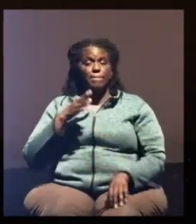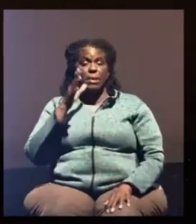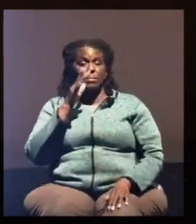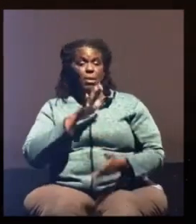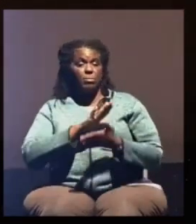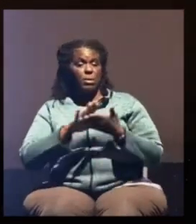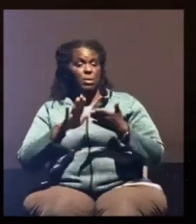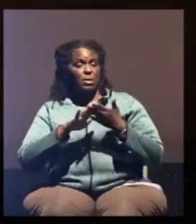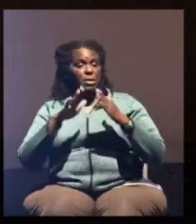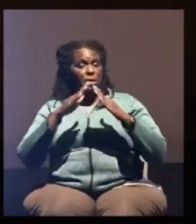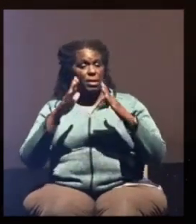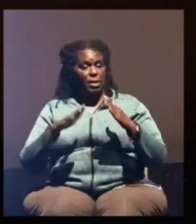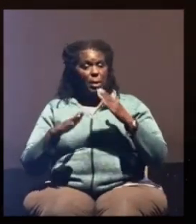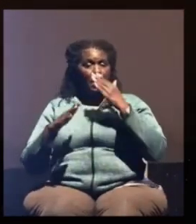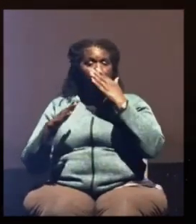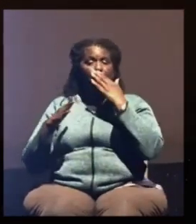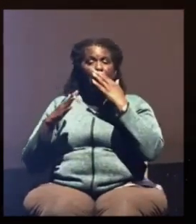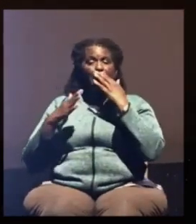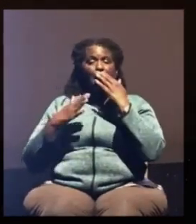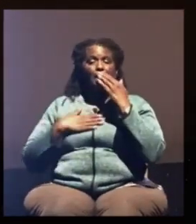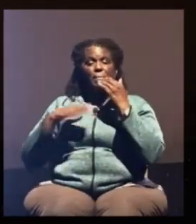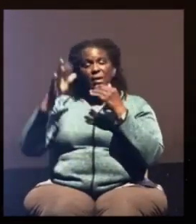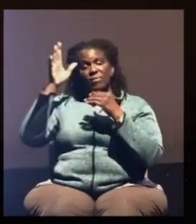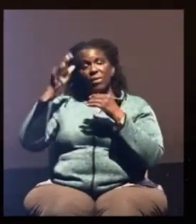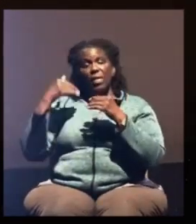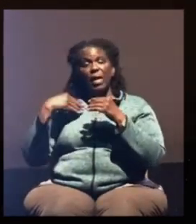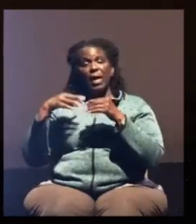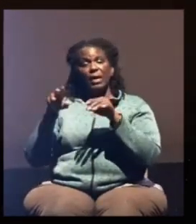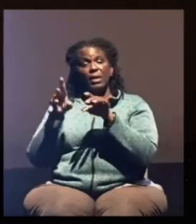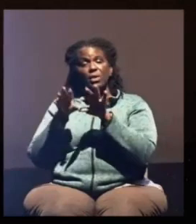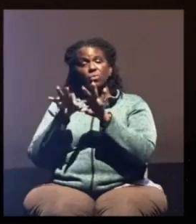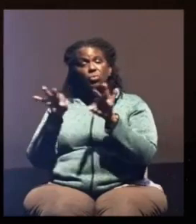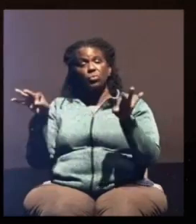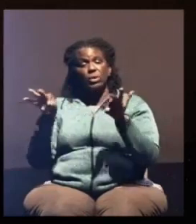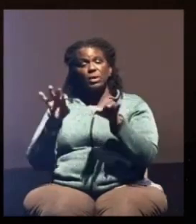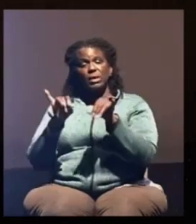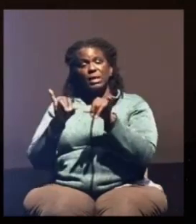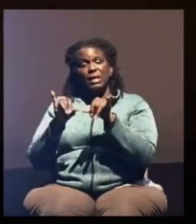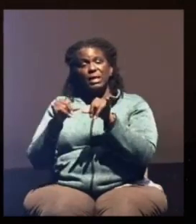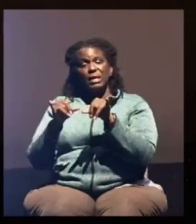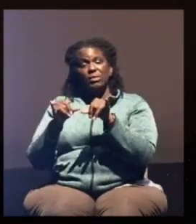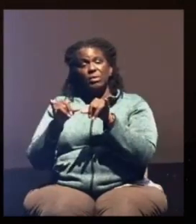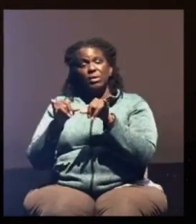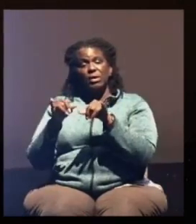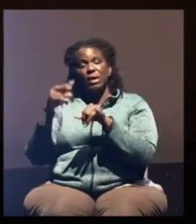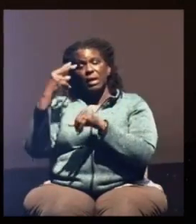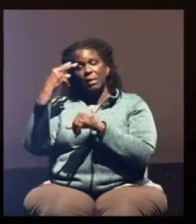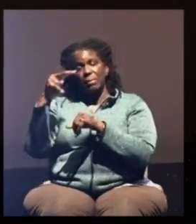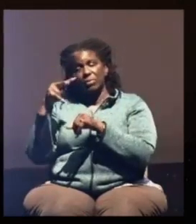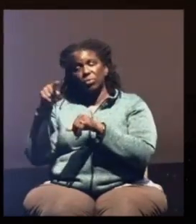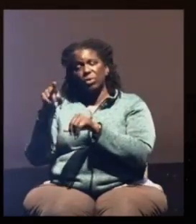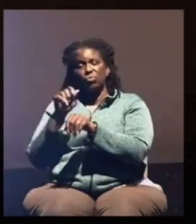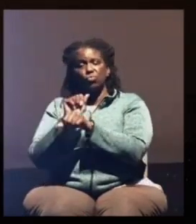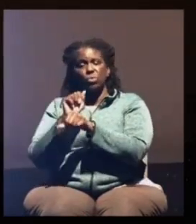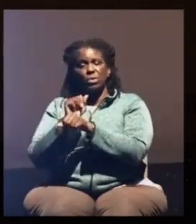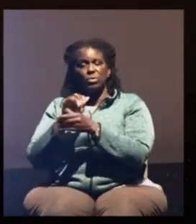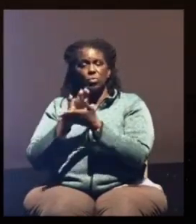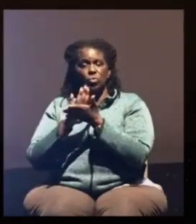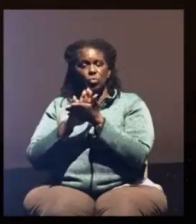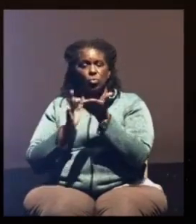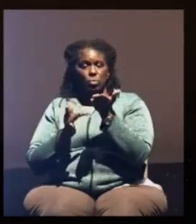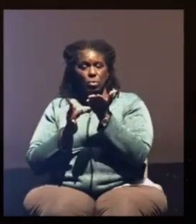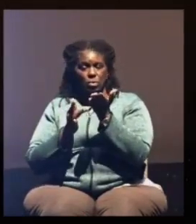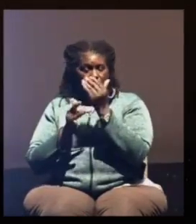my dad, who graduated with a degree in engineering in Mexico, worked as a school district technician until he retired. One of my